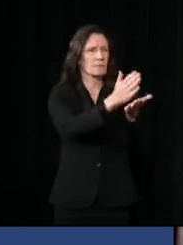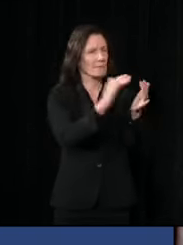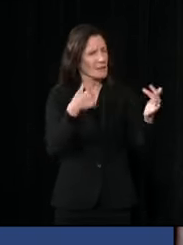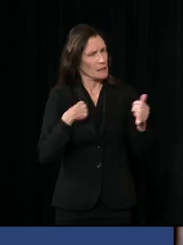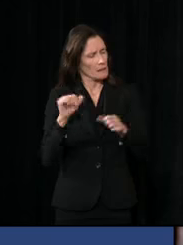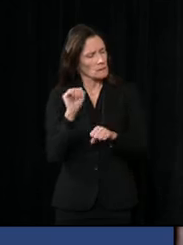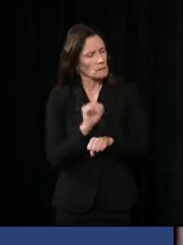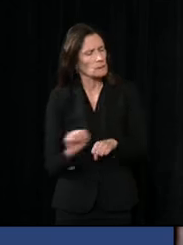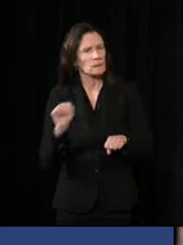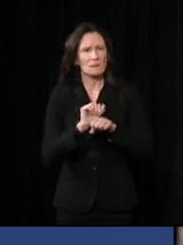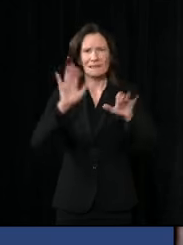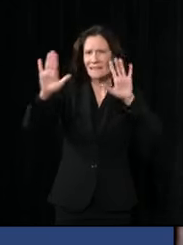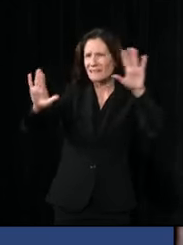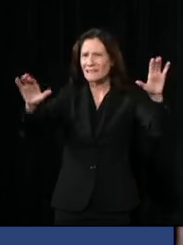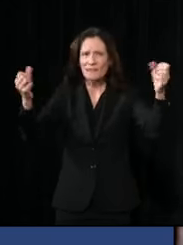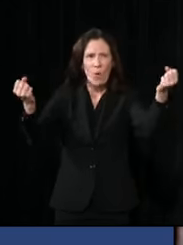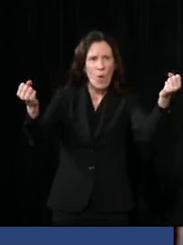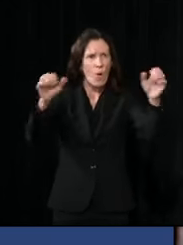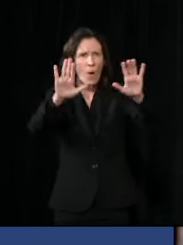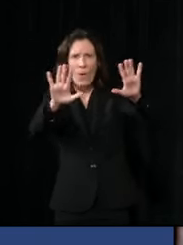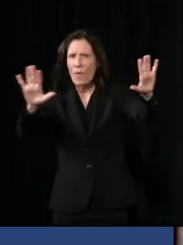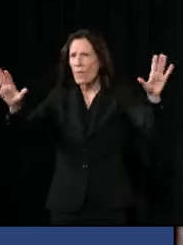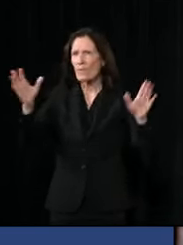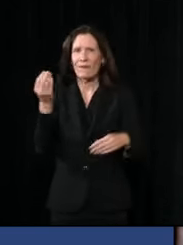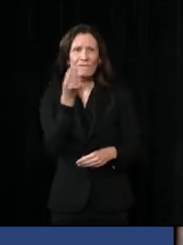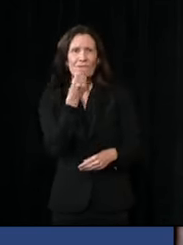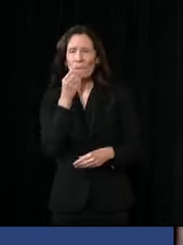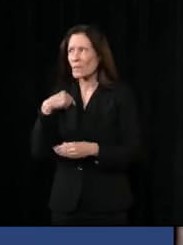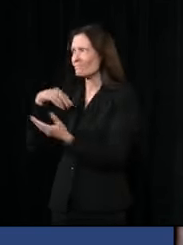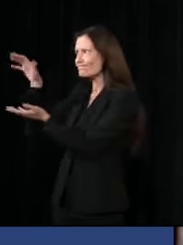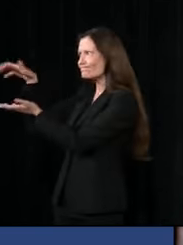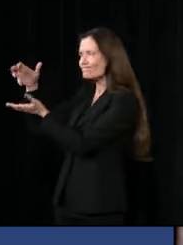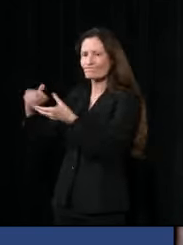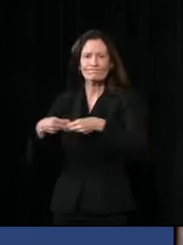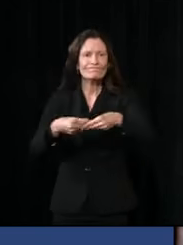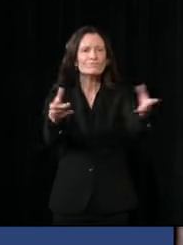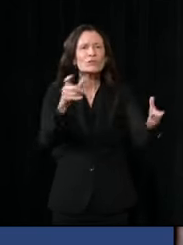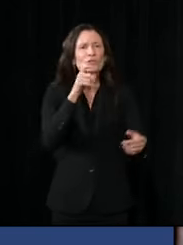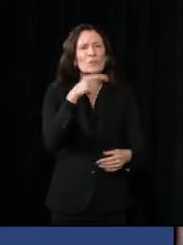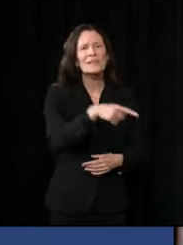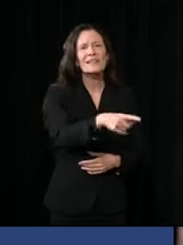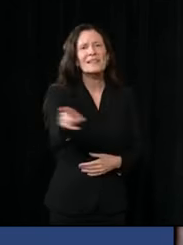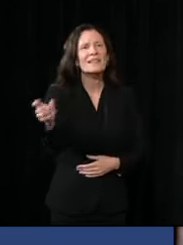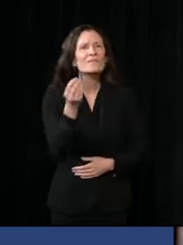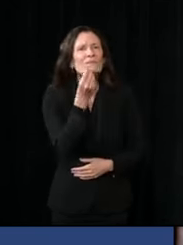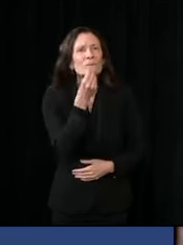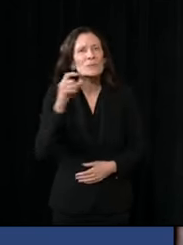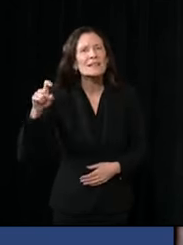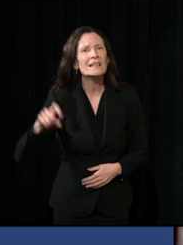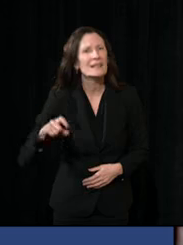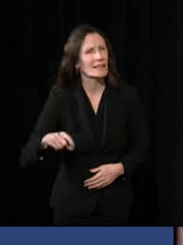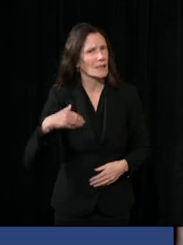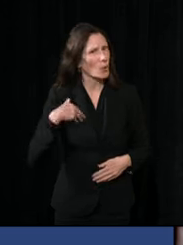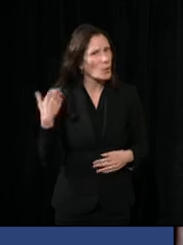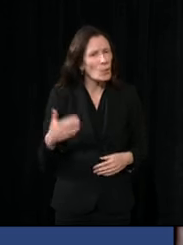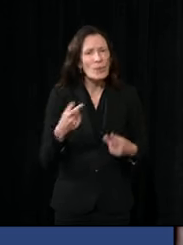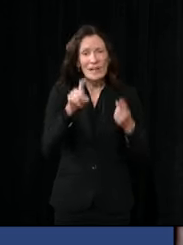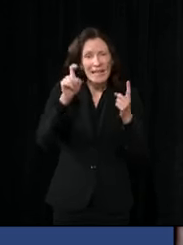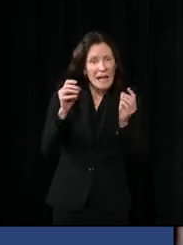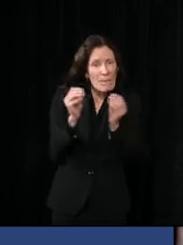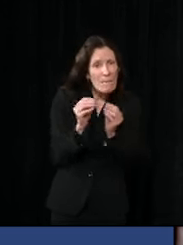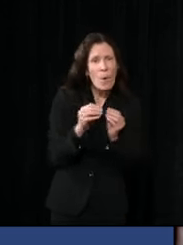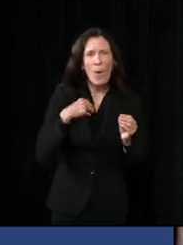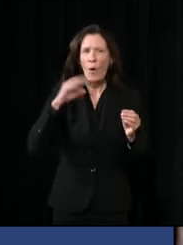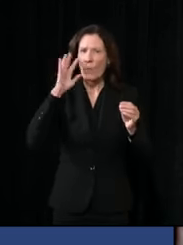meals. We cut red tape so people can get food benefits faster. And we're investing millions of dollars to make sure people are able